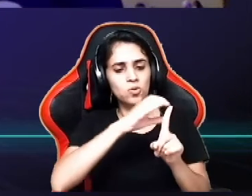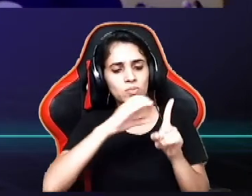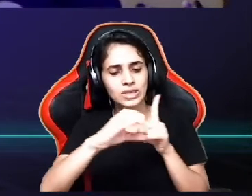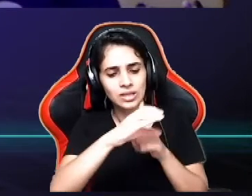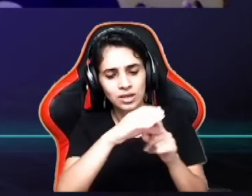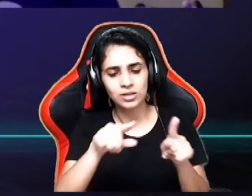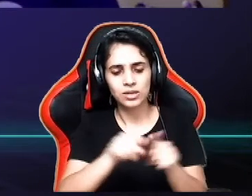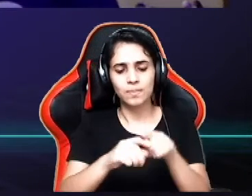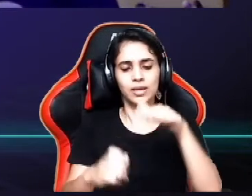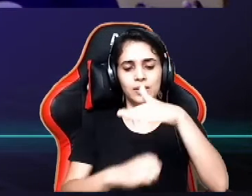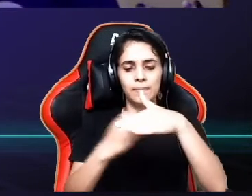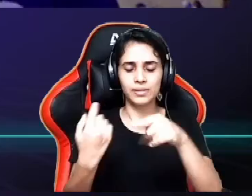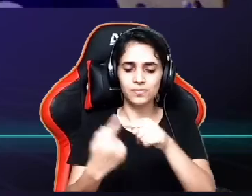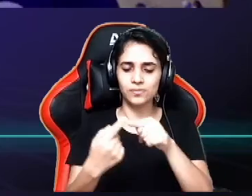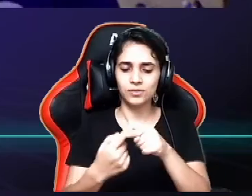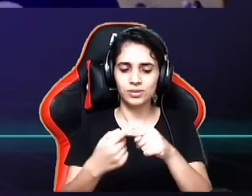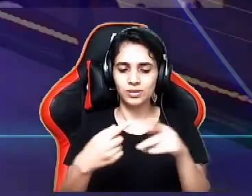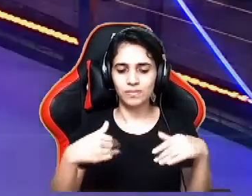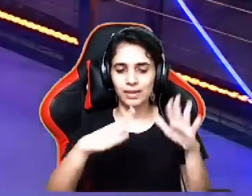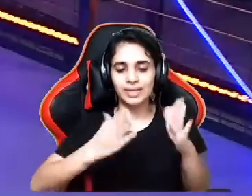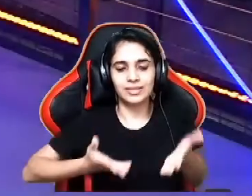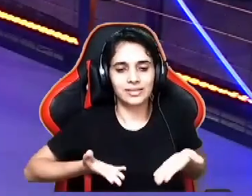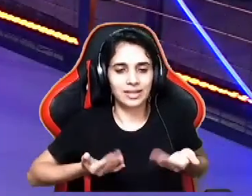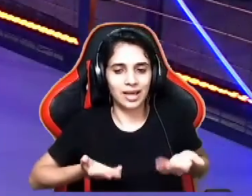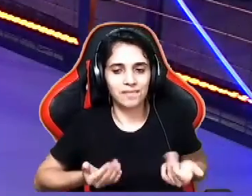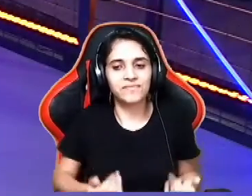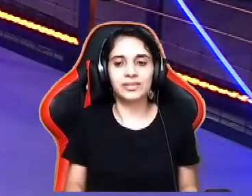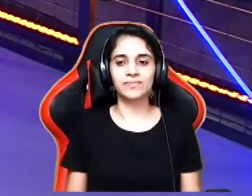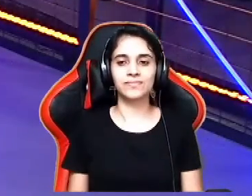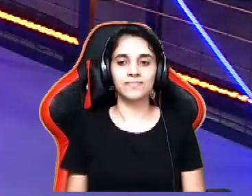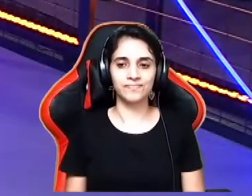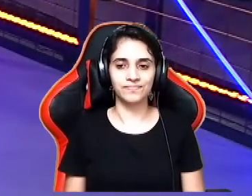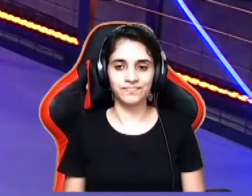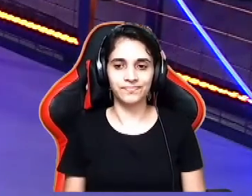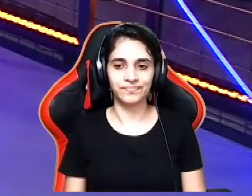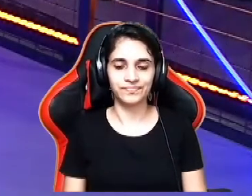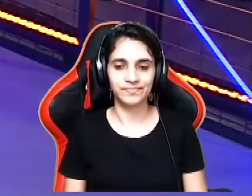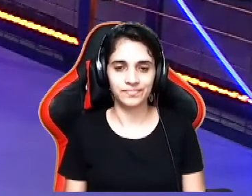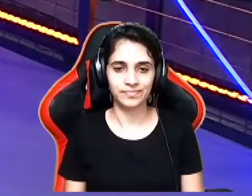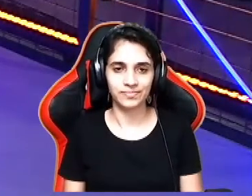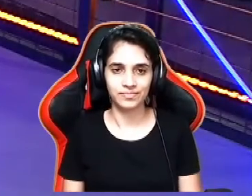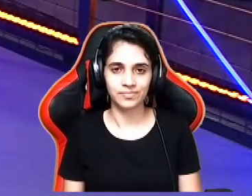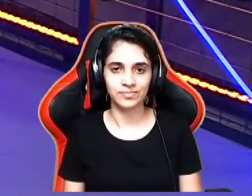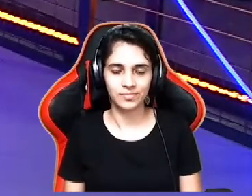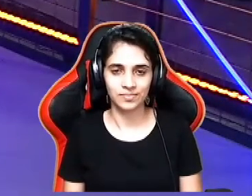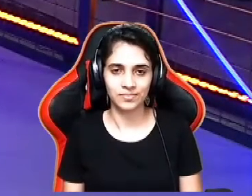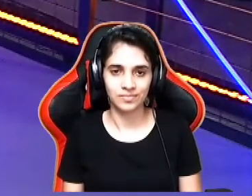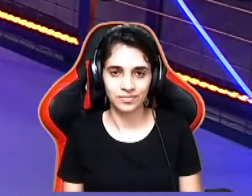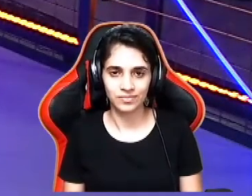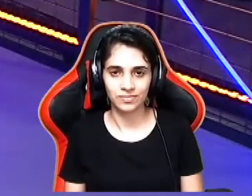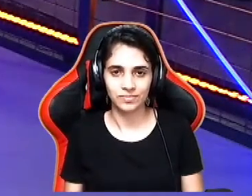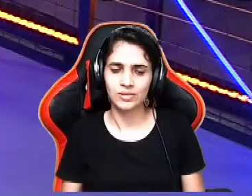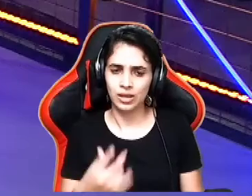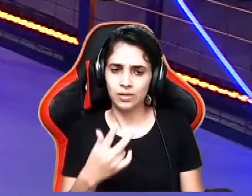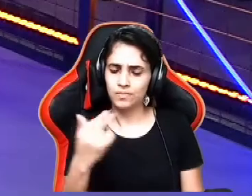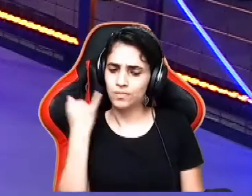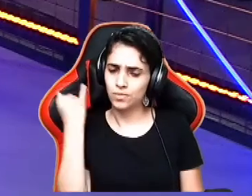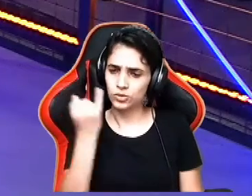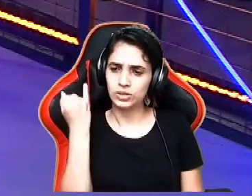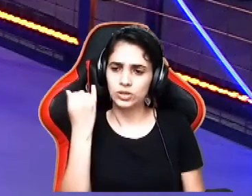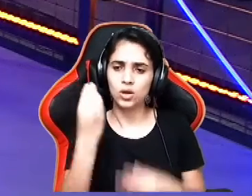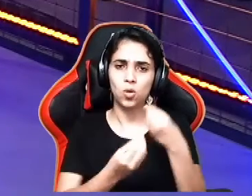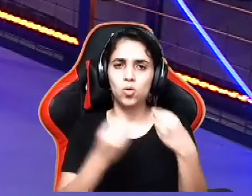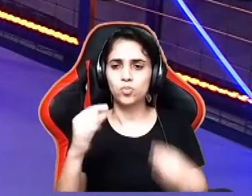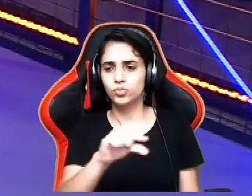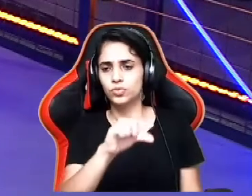for the community. And if the ecosystem's happy, everybody wins. Isso traz assim Oh, um yeah. mundo And feliz para that mim. E is a assim, great way to você como